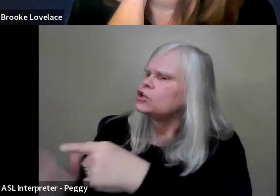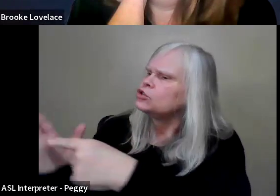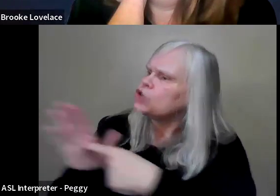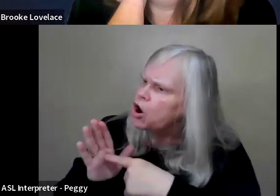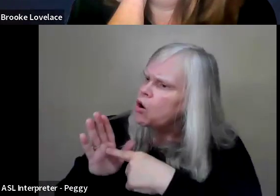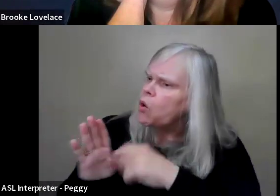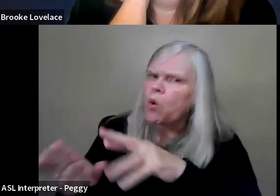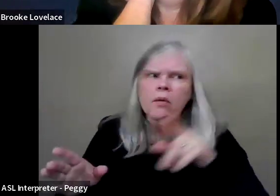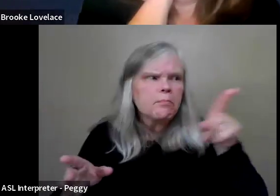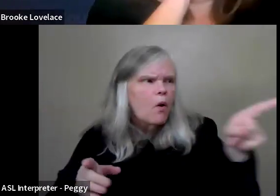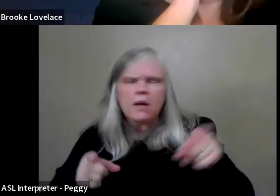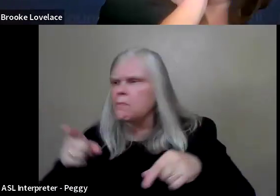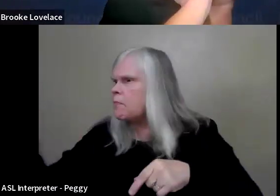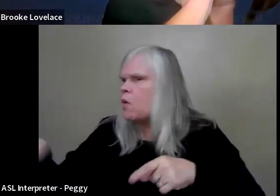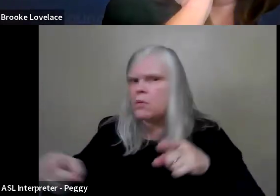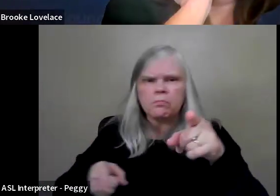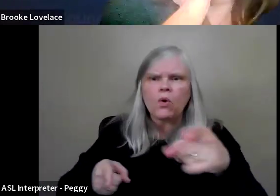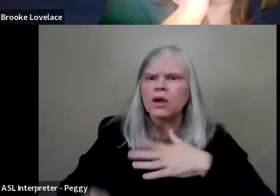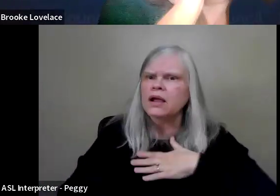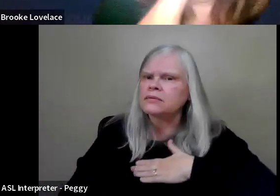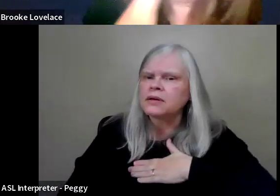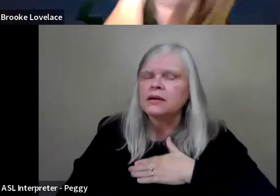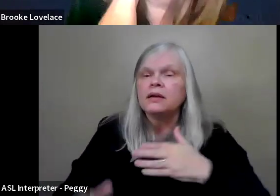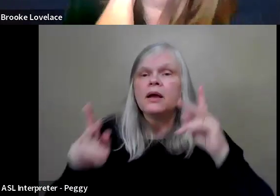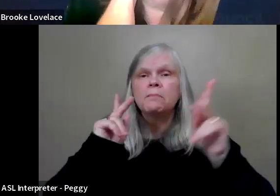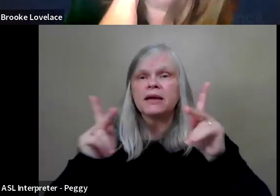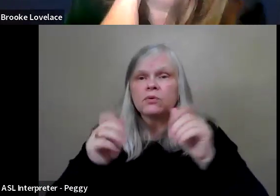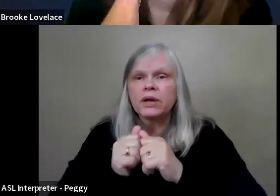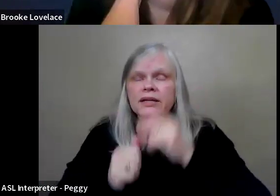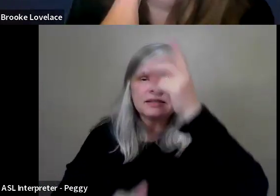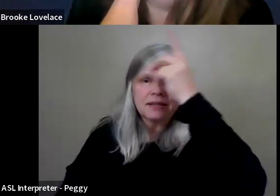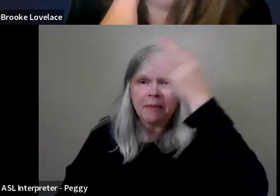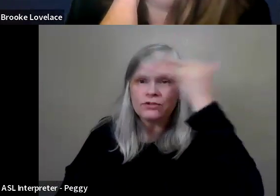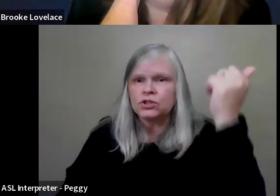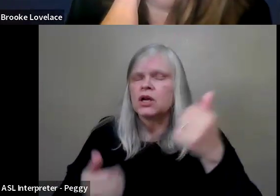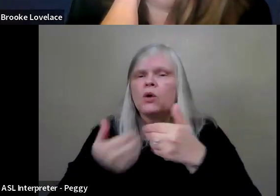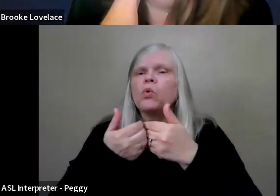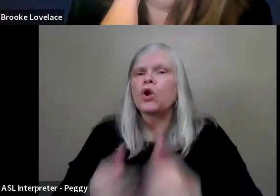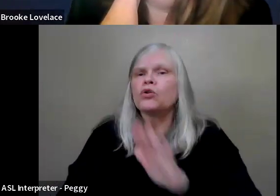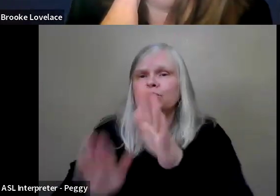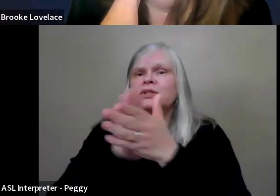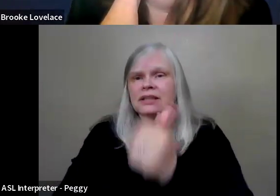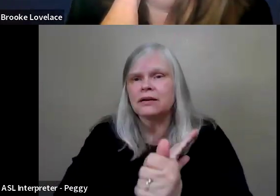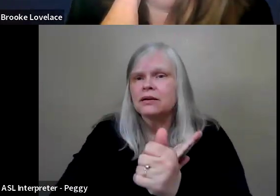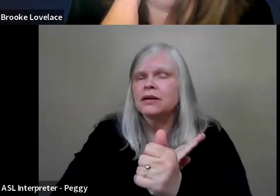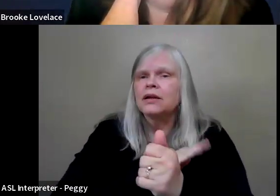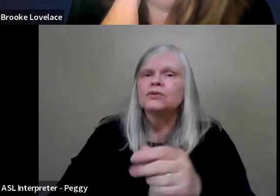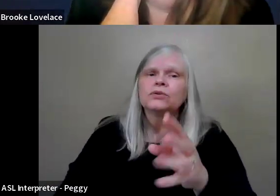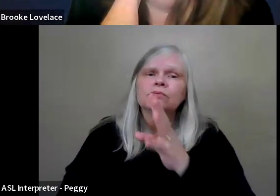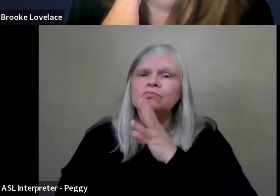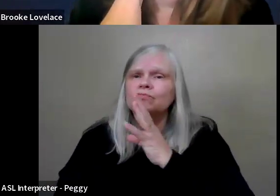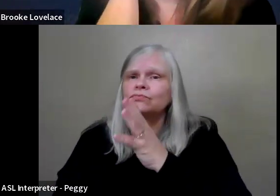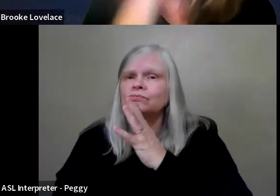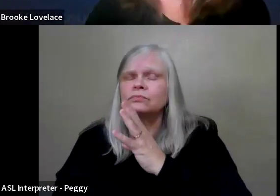or to point. Oftentimes, people living with dementia start to lose the ability to verbally communicate,